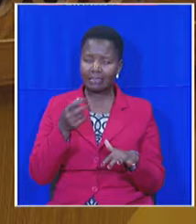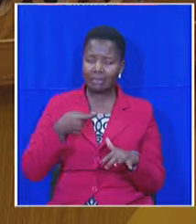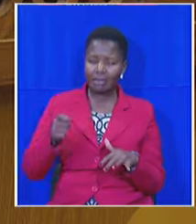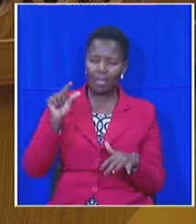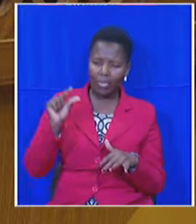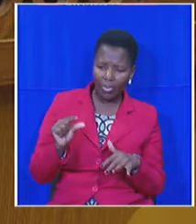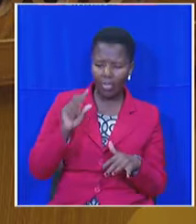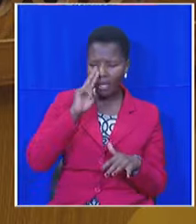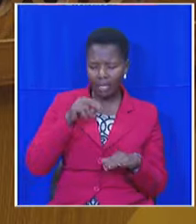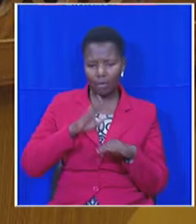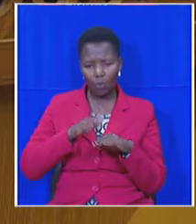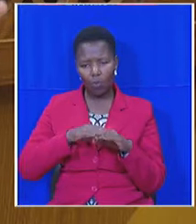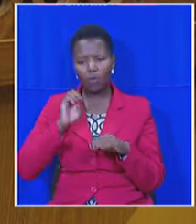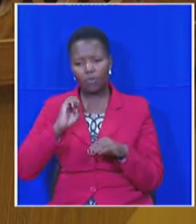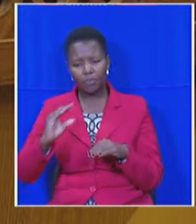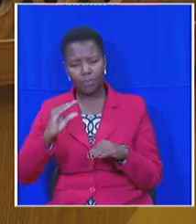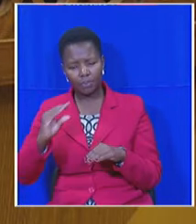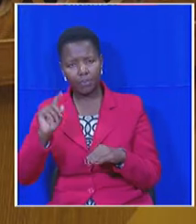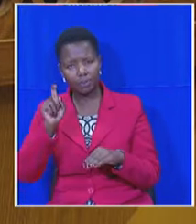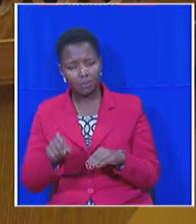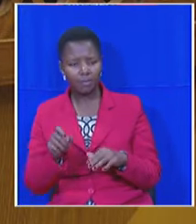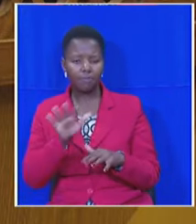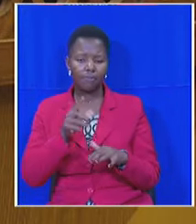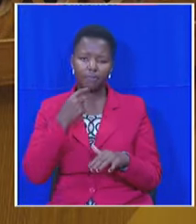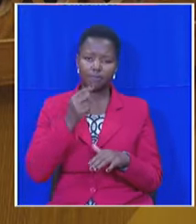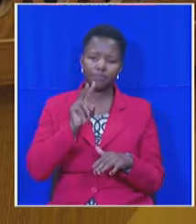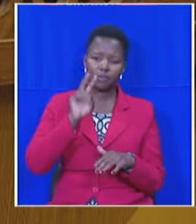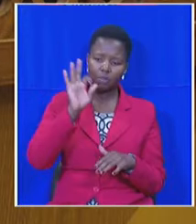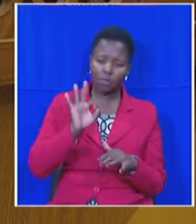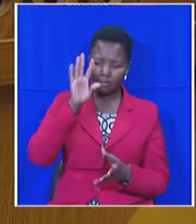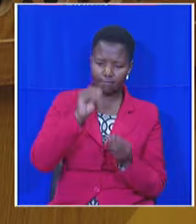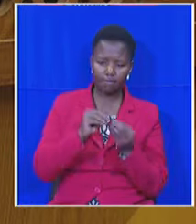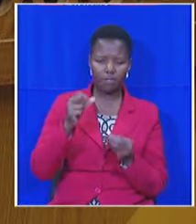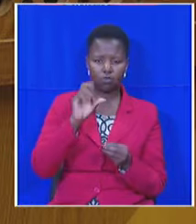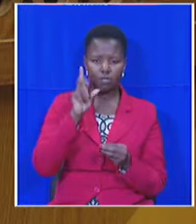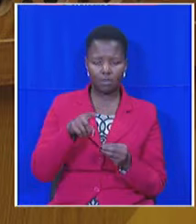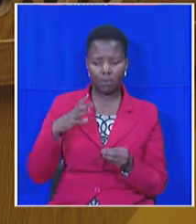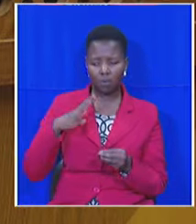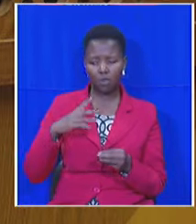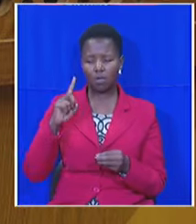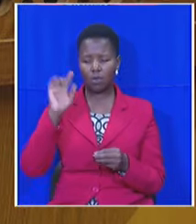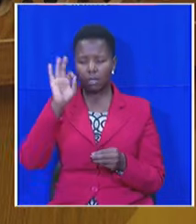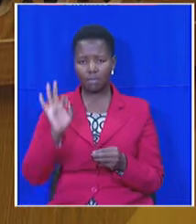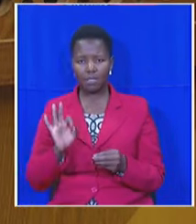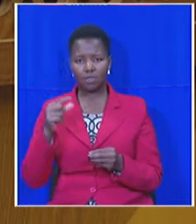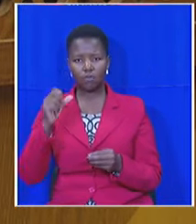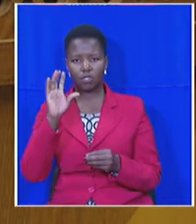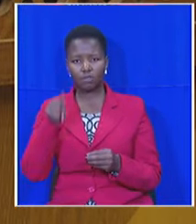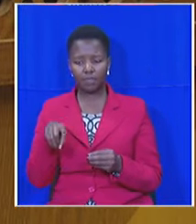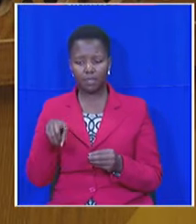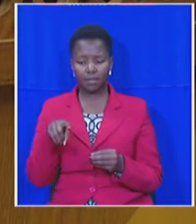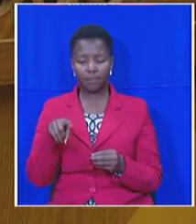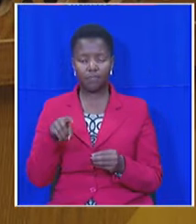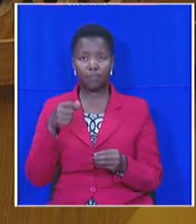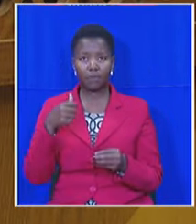there must be more funds given, it must be at least 2% of GDP, it's only 1% of GDP, and we stand there.